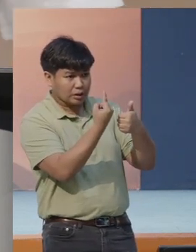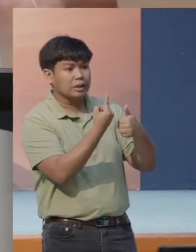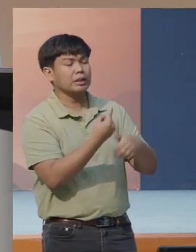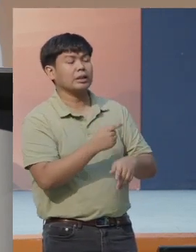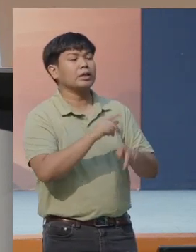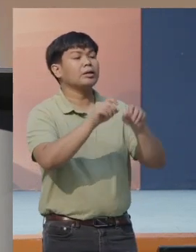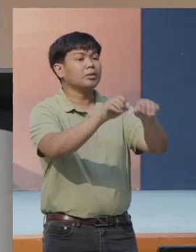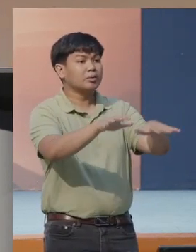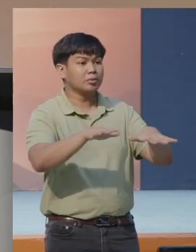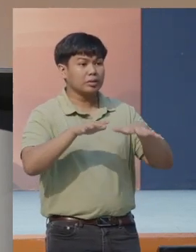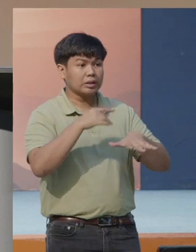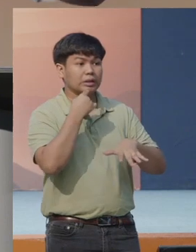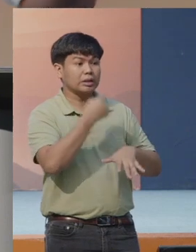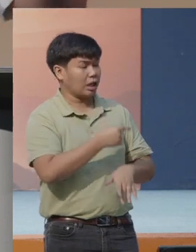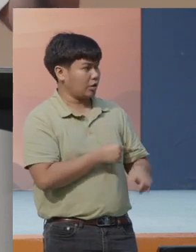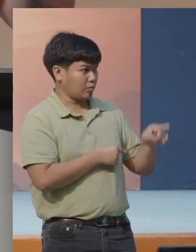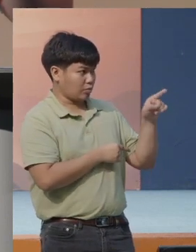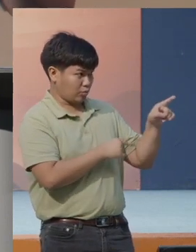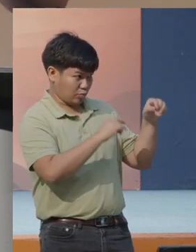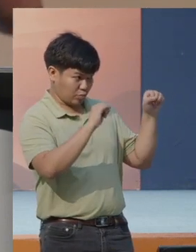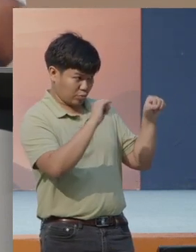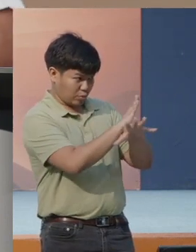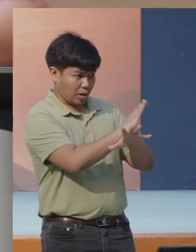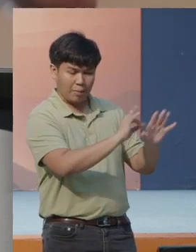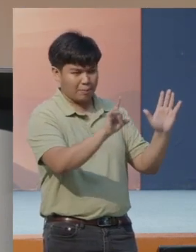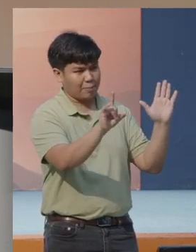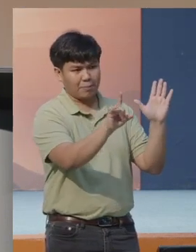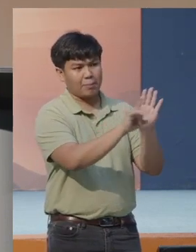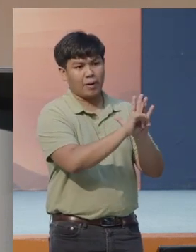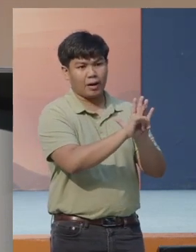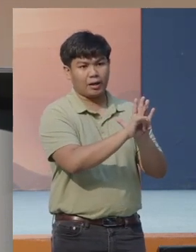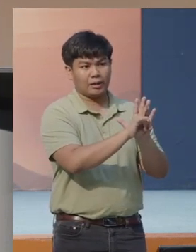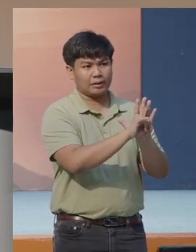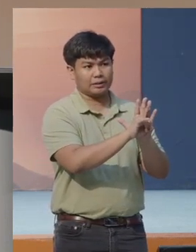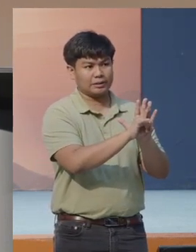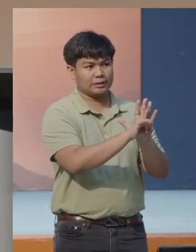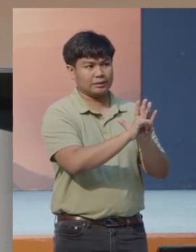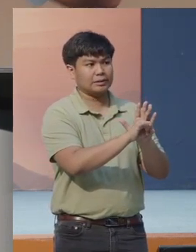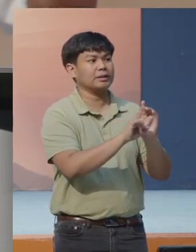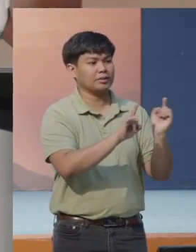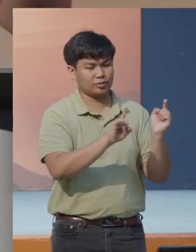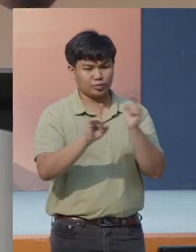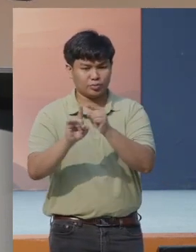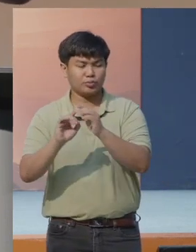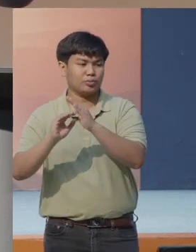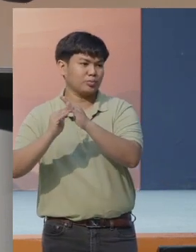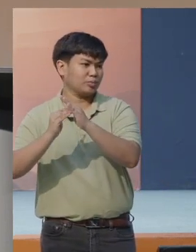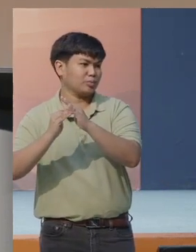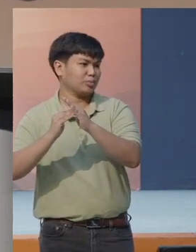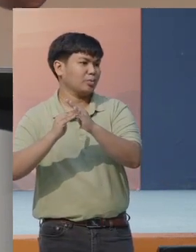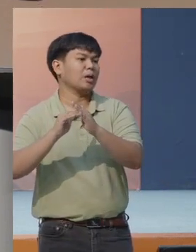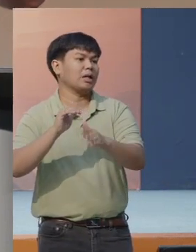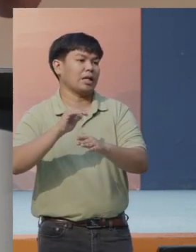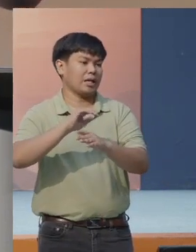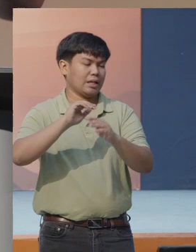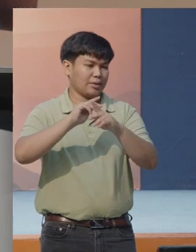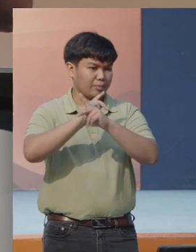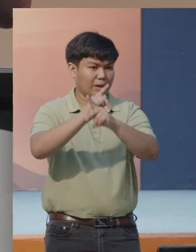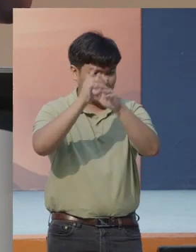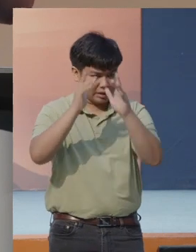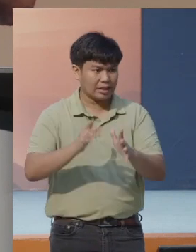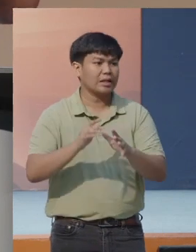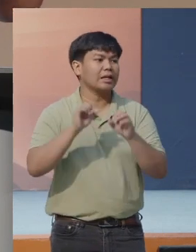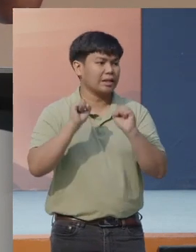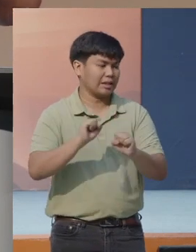the congregation shall restore him to his city of refuge, to which he had fled, and he shall live